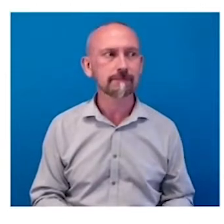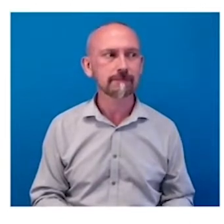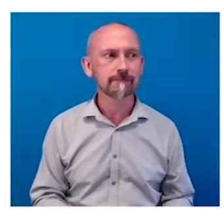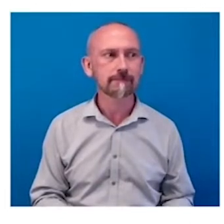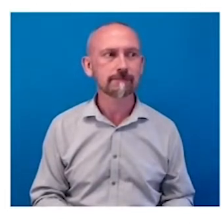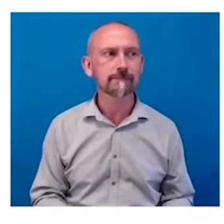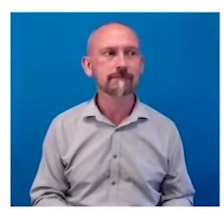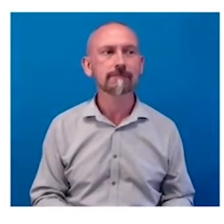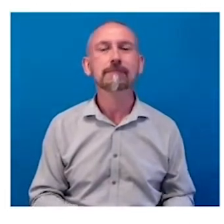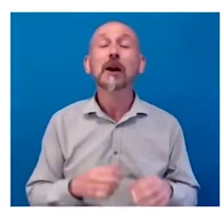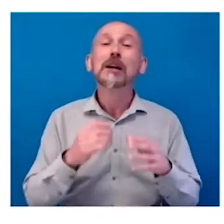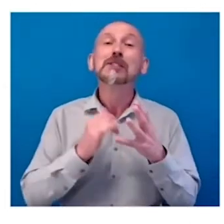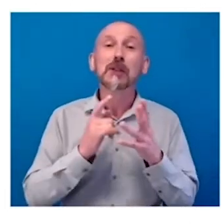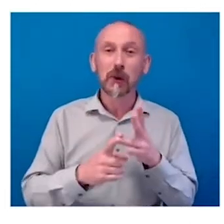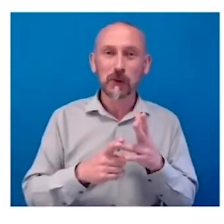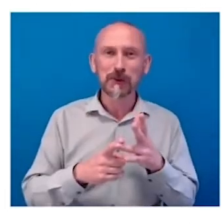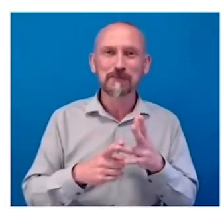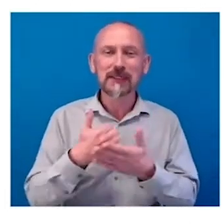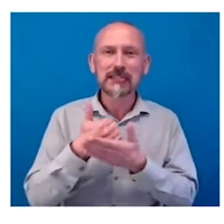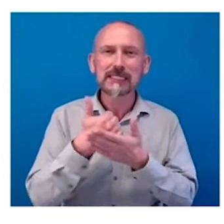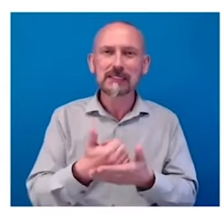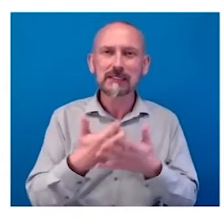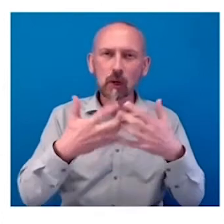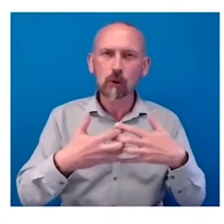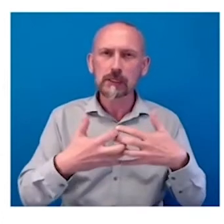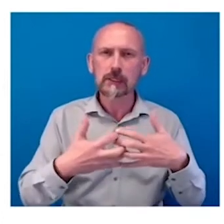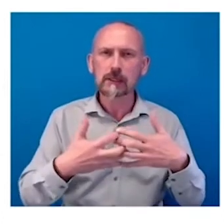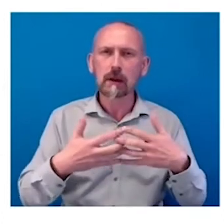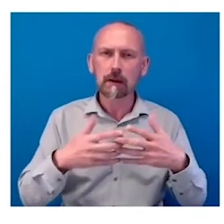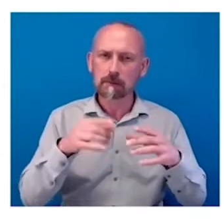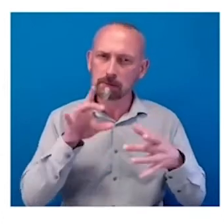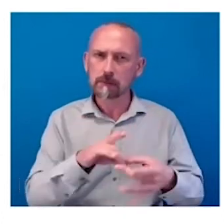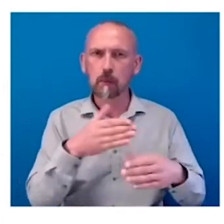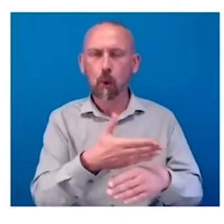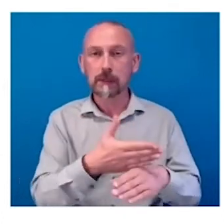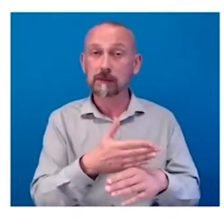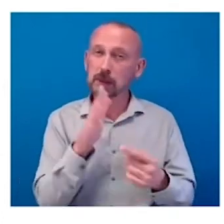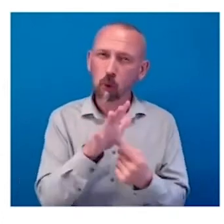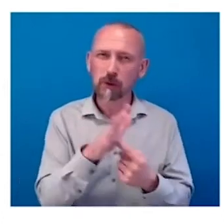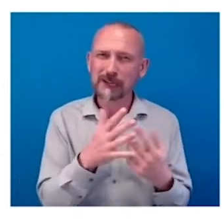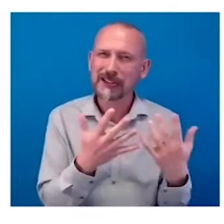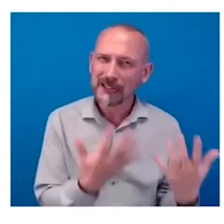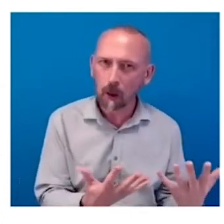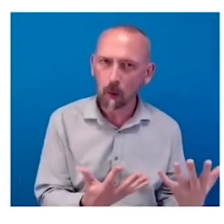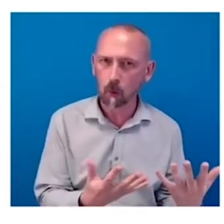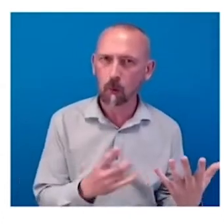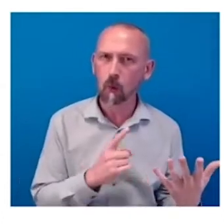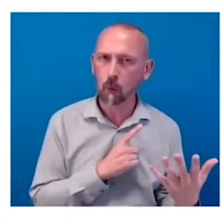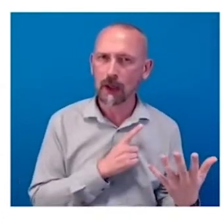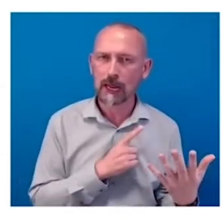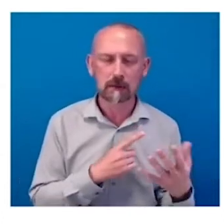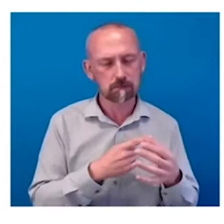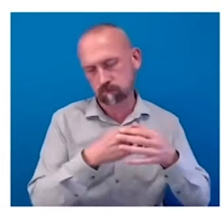assistive technology and employment, we feel, is a really important issue now for a wide variety of reasons. So first and foremost, we